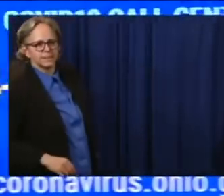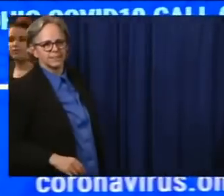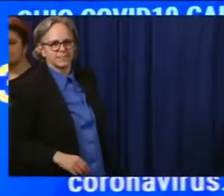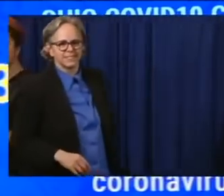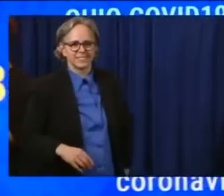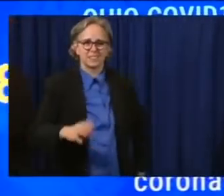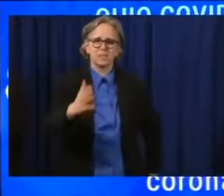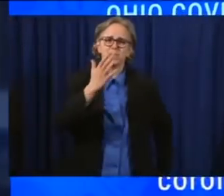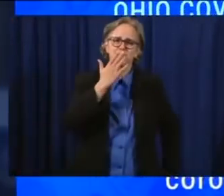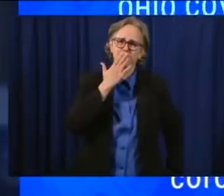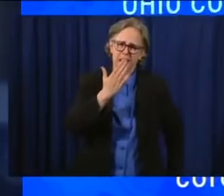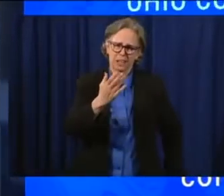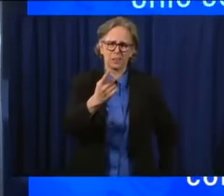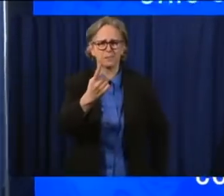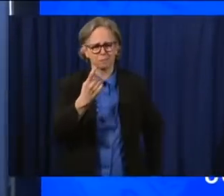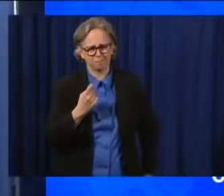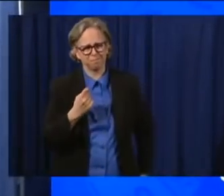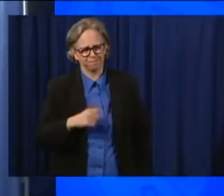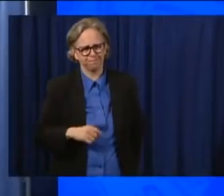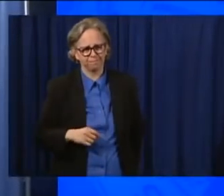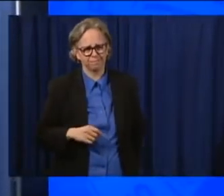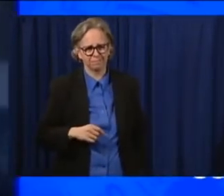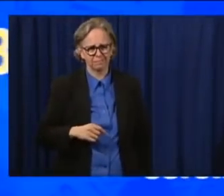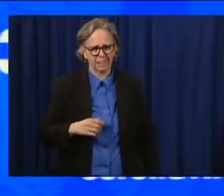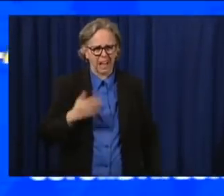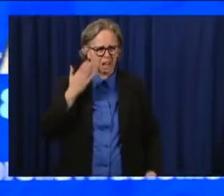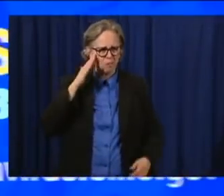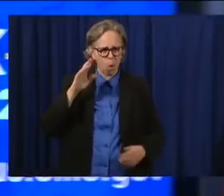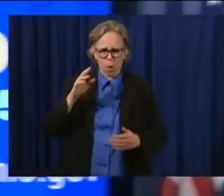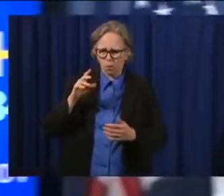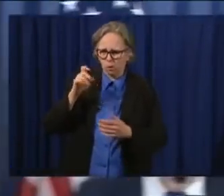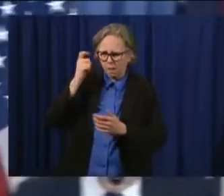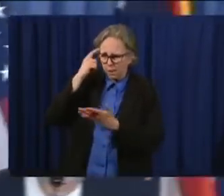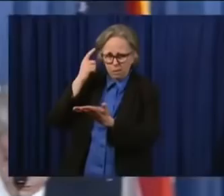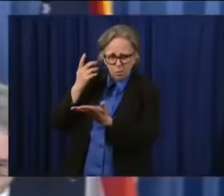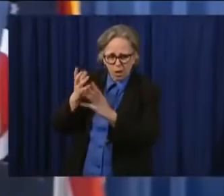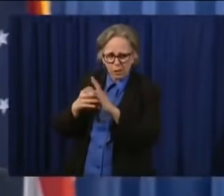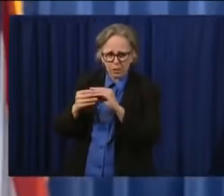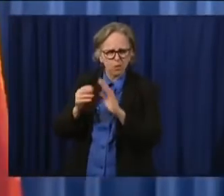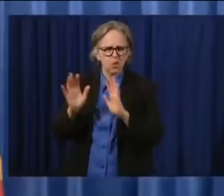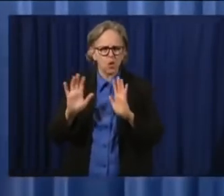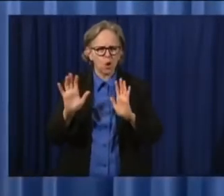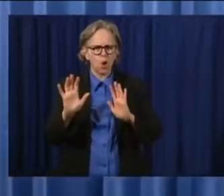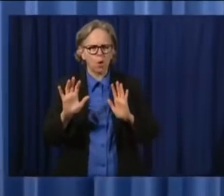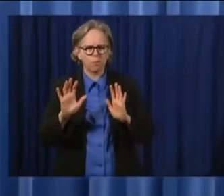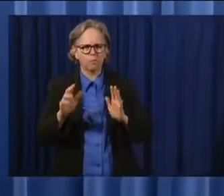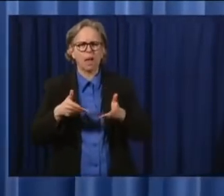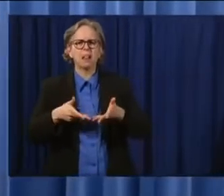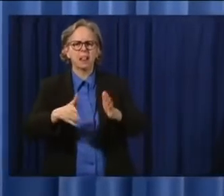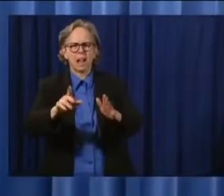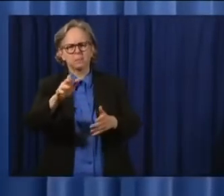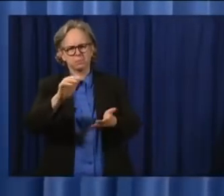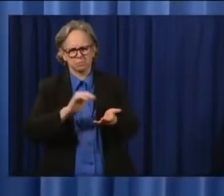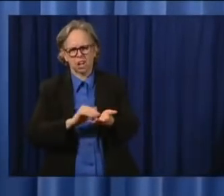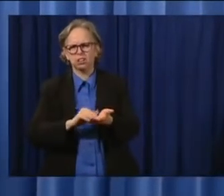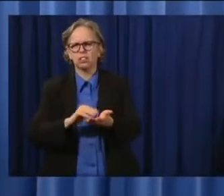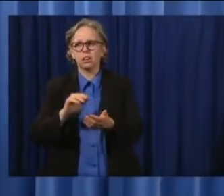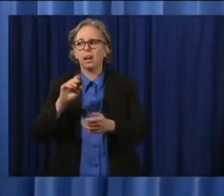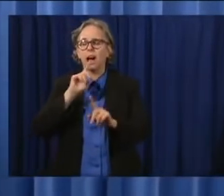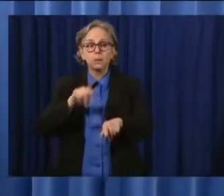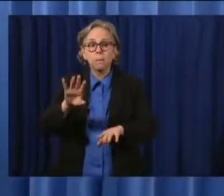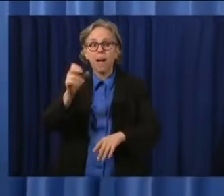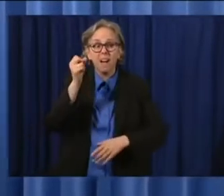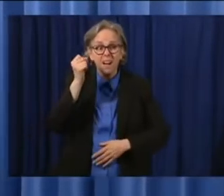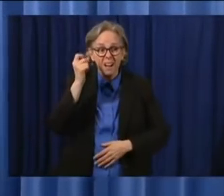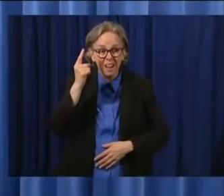Thank you. I didn't know, Governor, if you had thoughts, but No, I'm going to let Dr. Acton answer it. The only thing I would say is this is